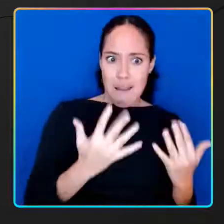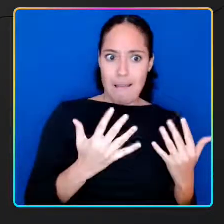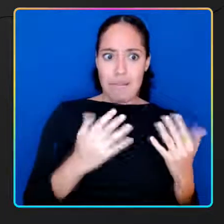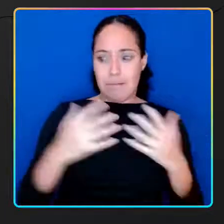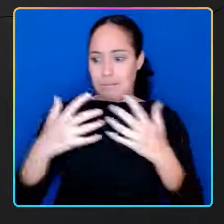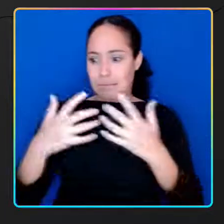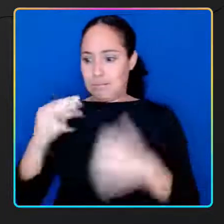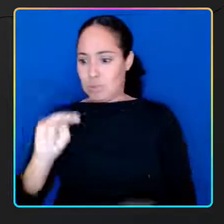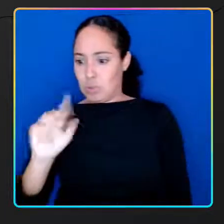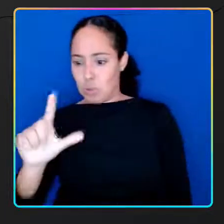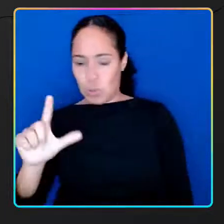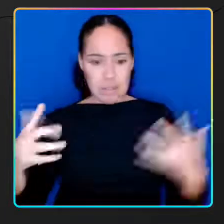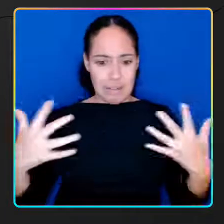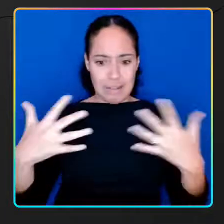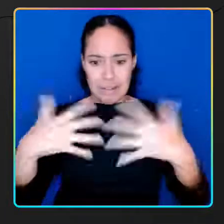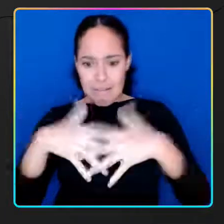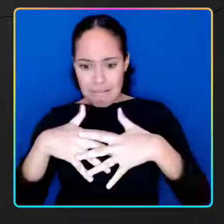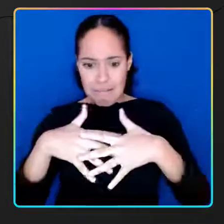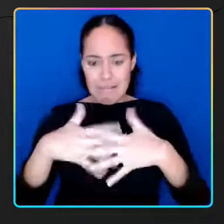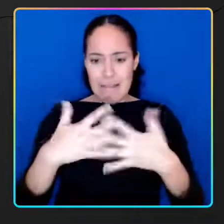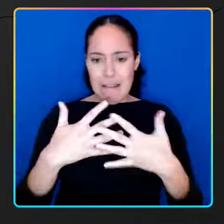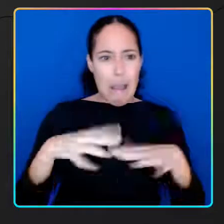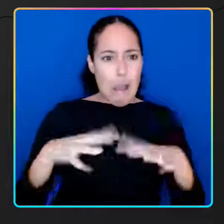can I explore that area a little bit better.